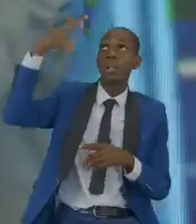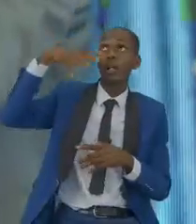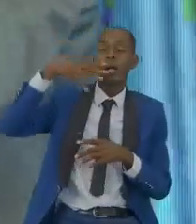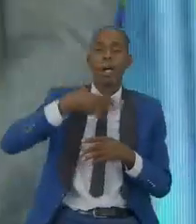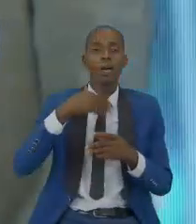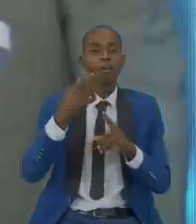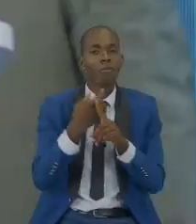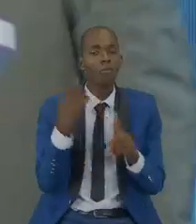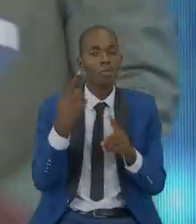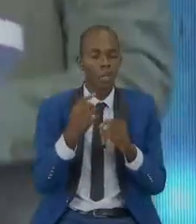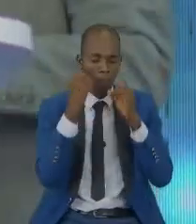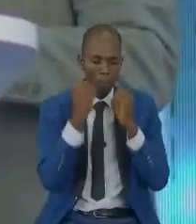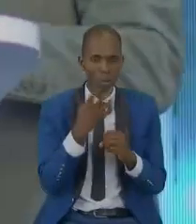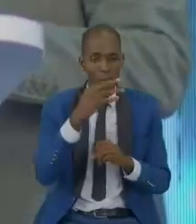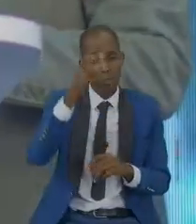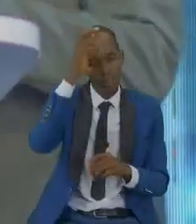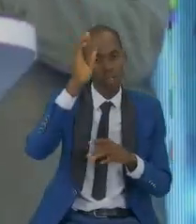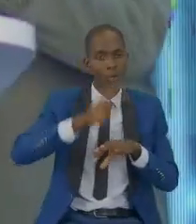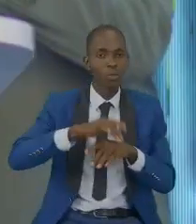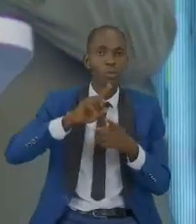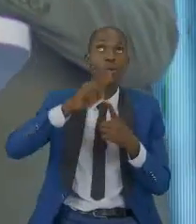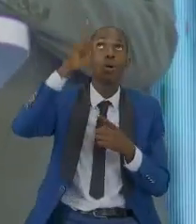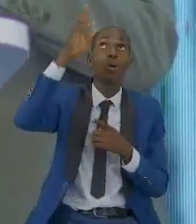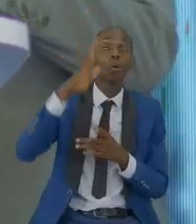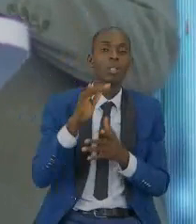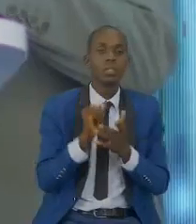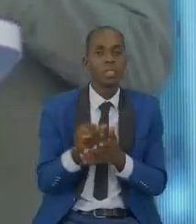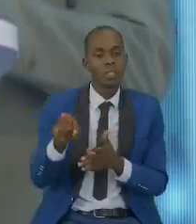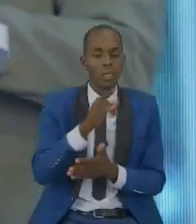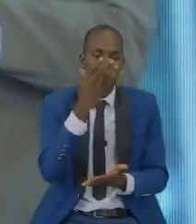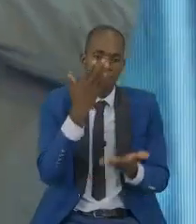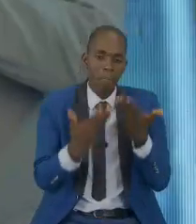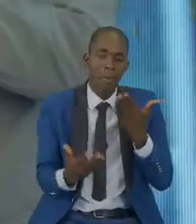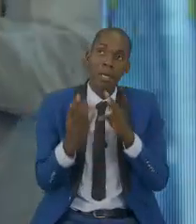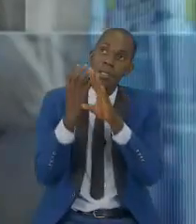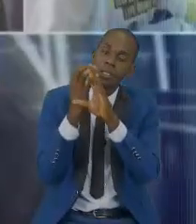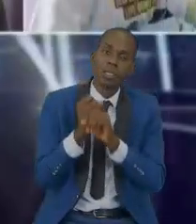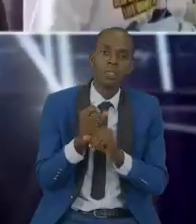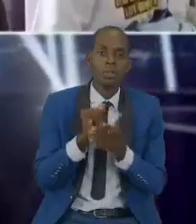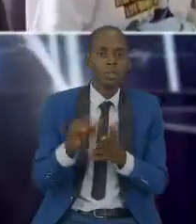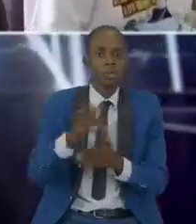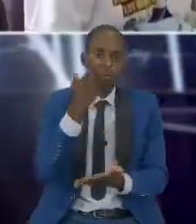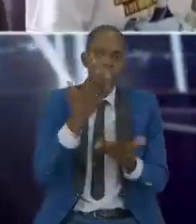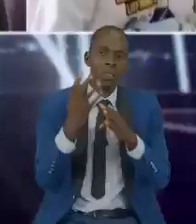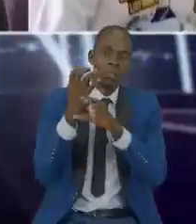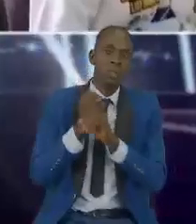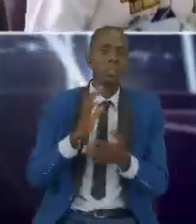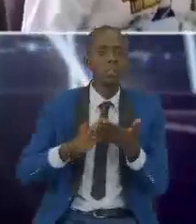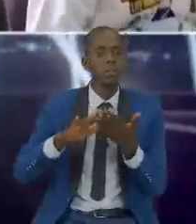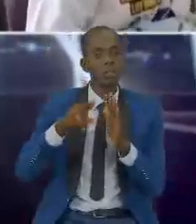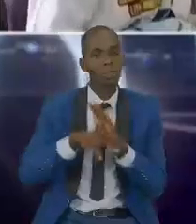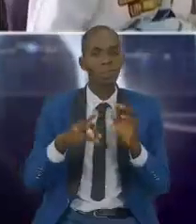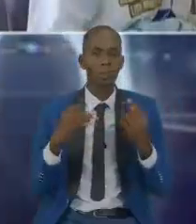of Satan unto God, that they may receive, look at this, number one, that they may receive forgiveness of